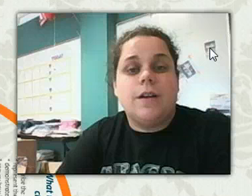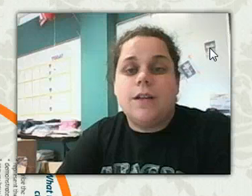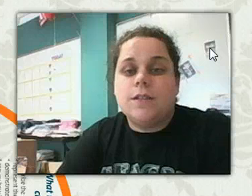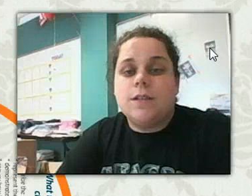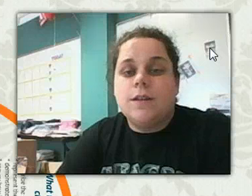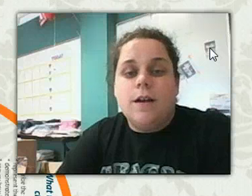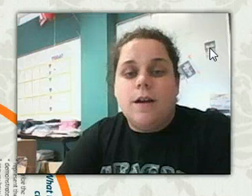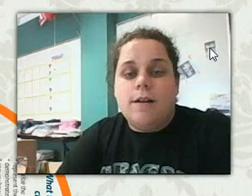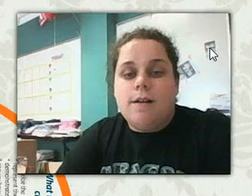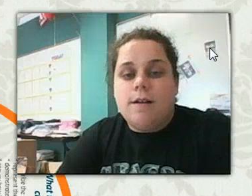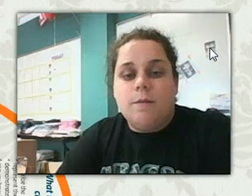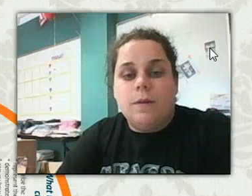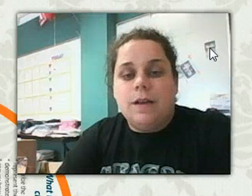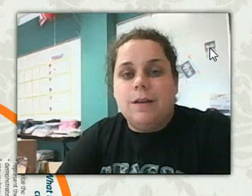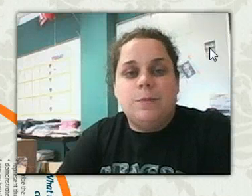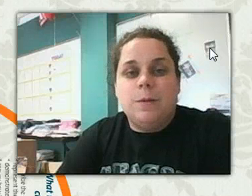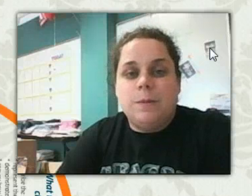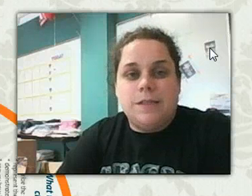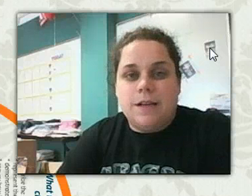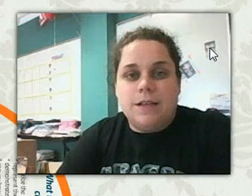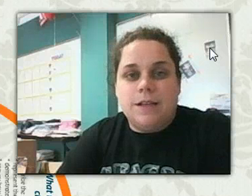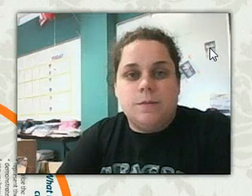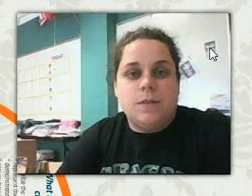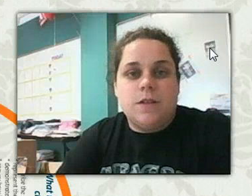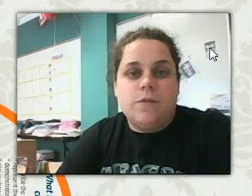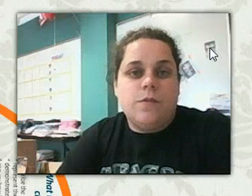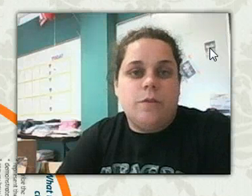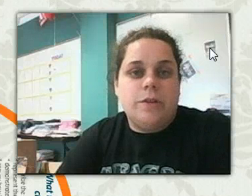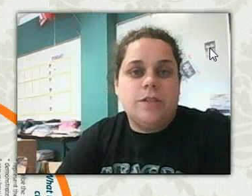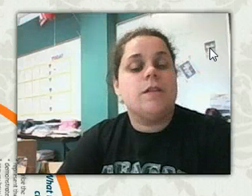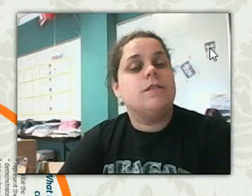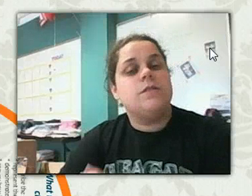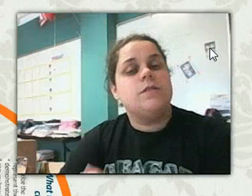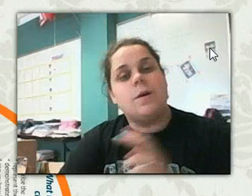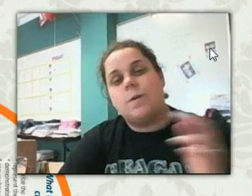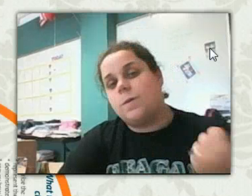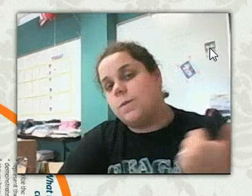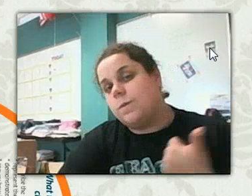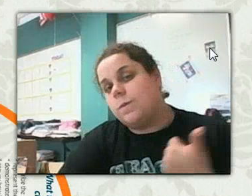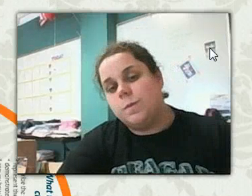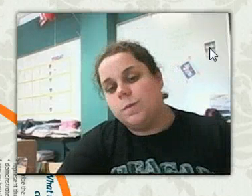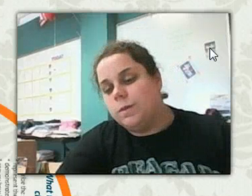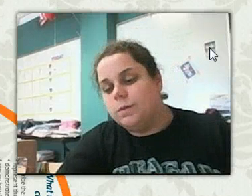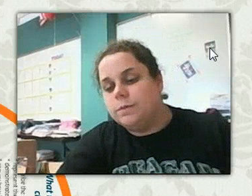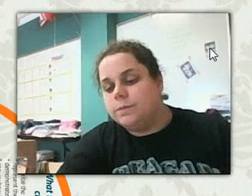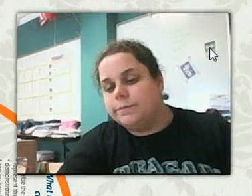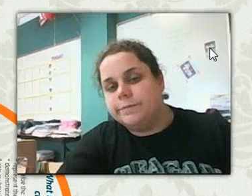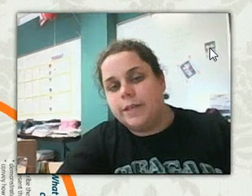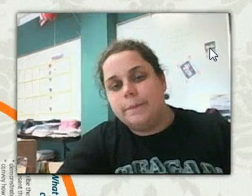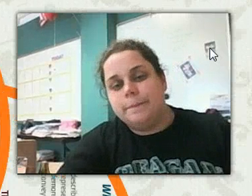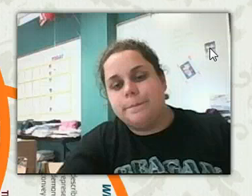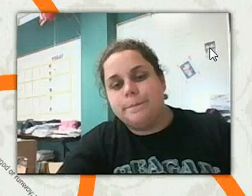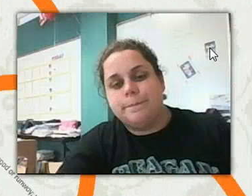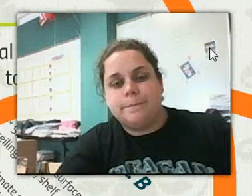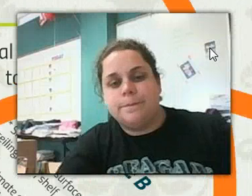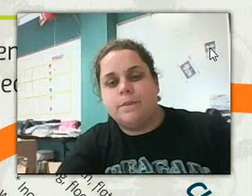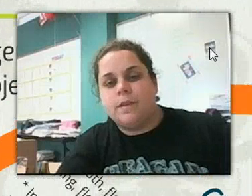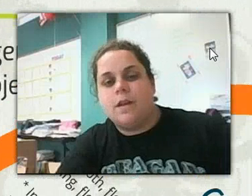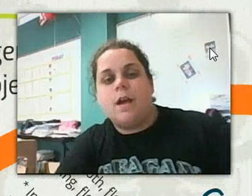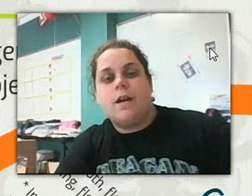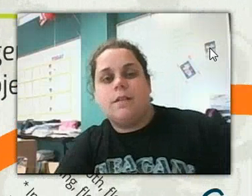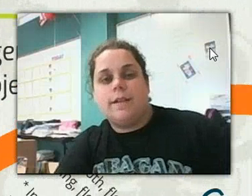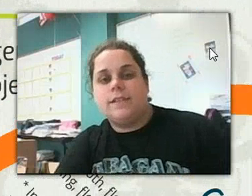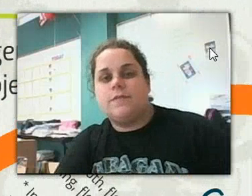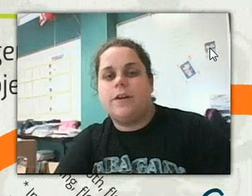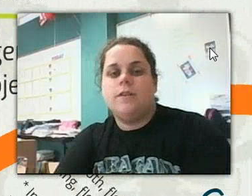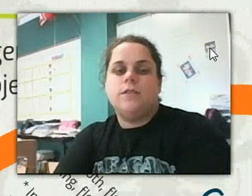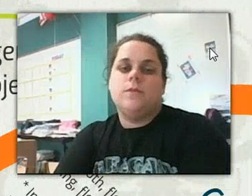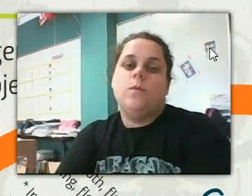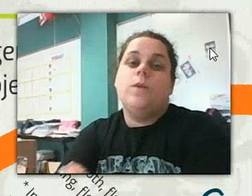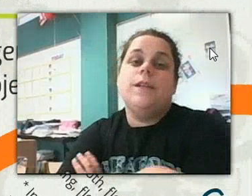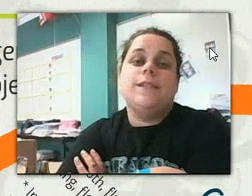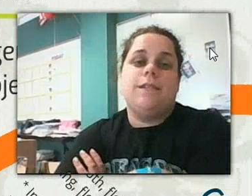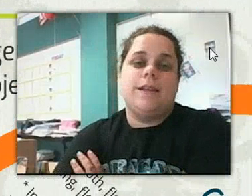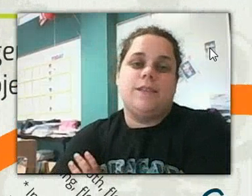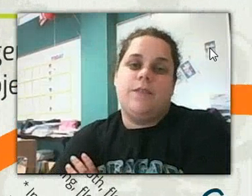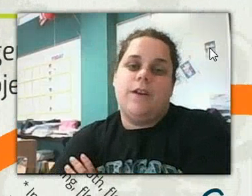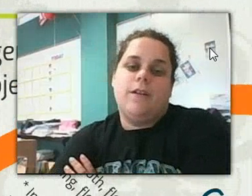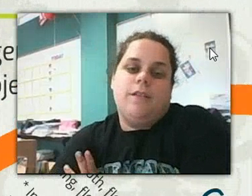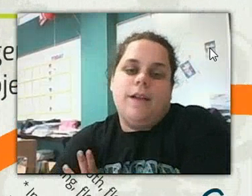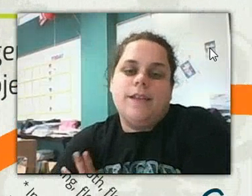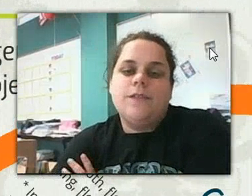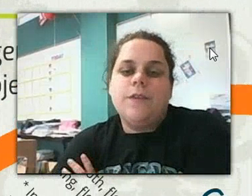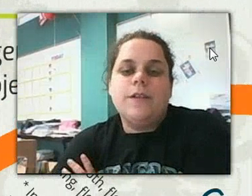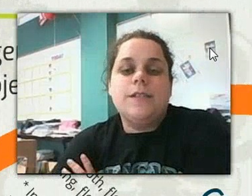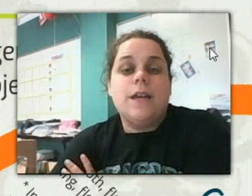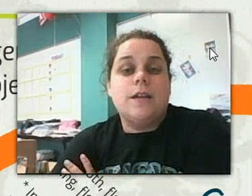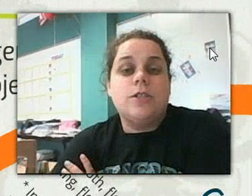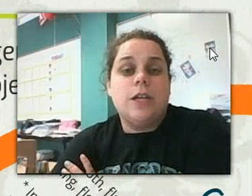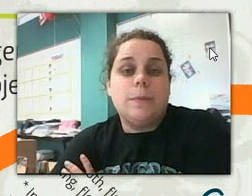time to write, and I'm going to be signing some stuff while we talk. So, yep. Classifiers. What is a